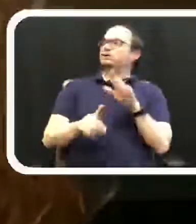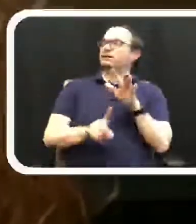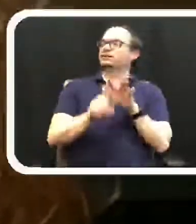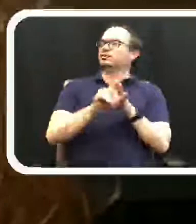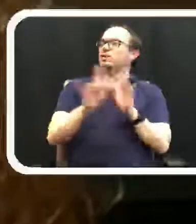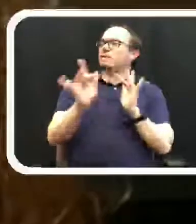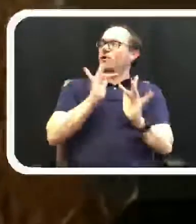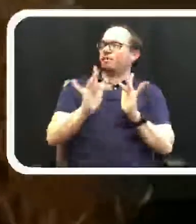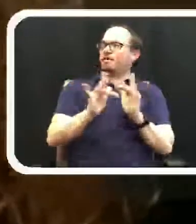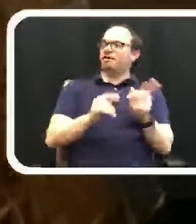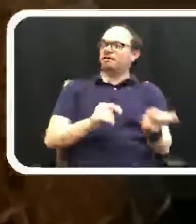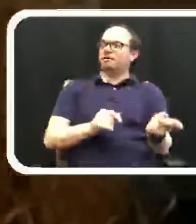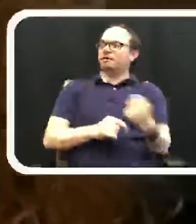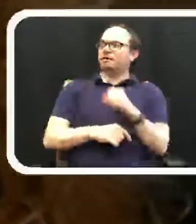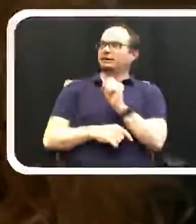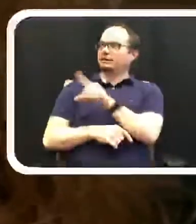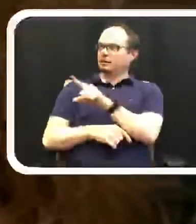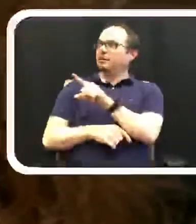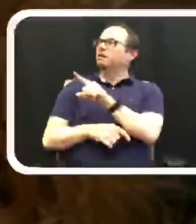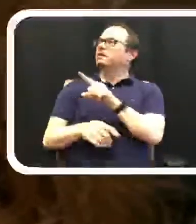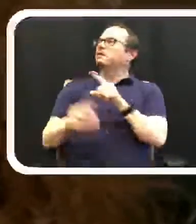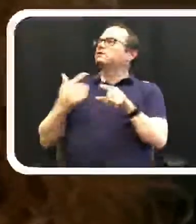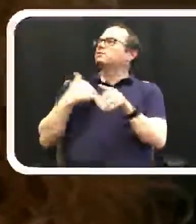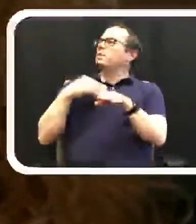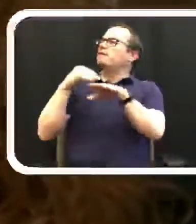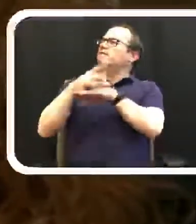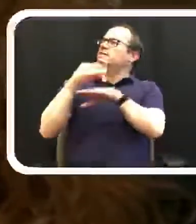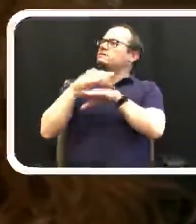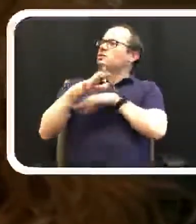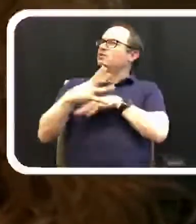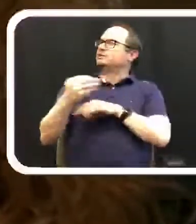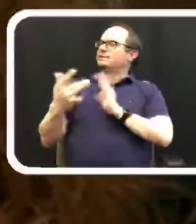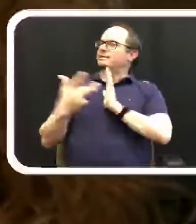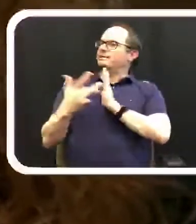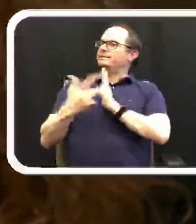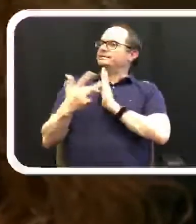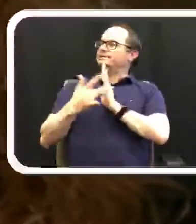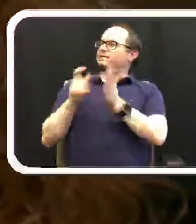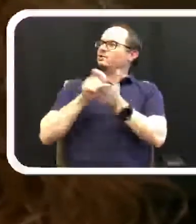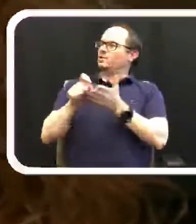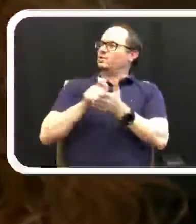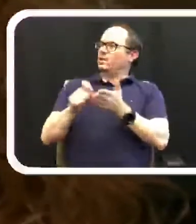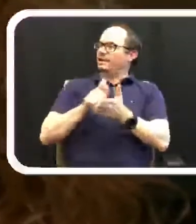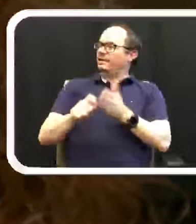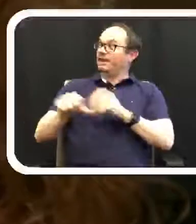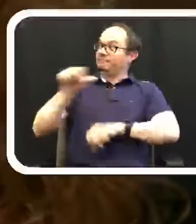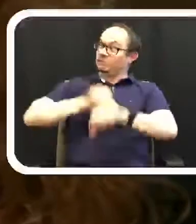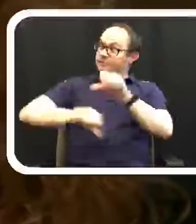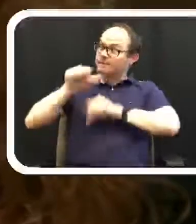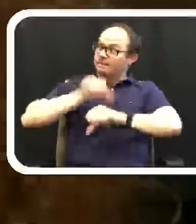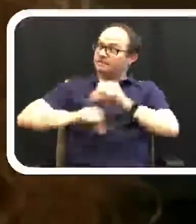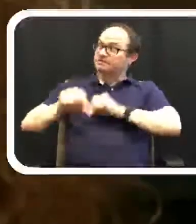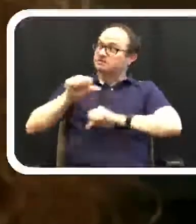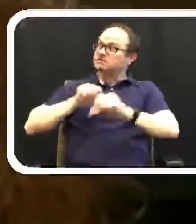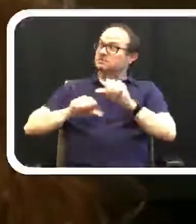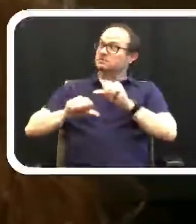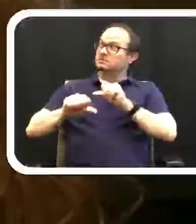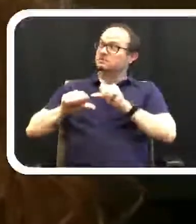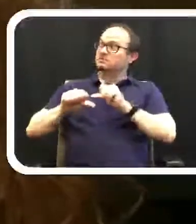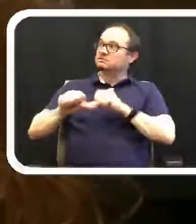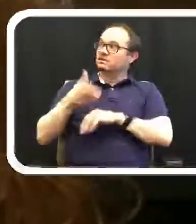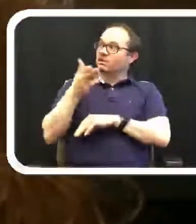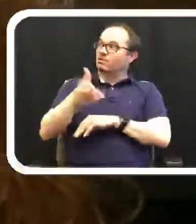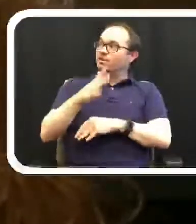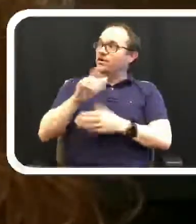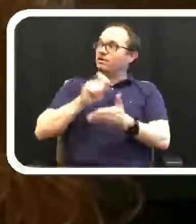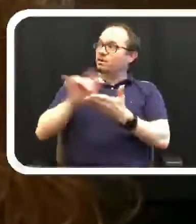online, Jennifer, and that is, do we have consultants and technical for technical writing and science writings that are